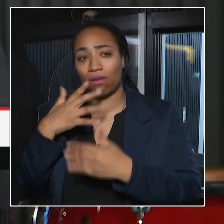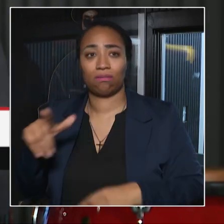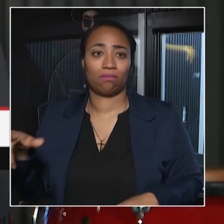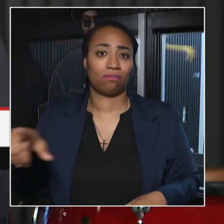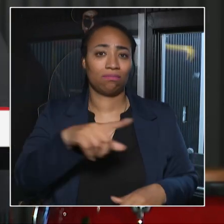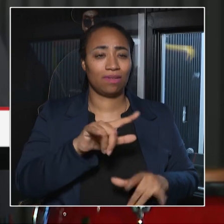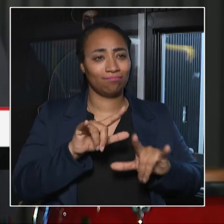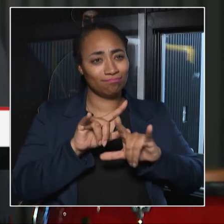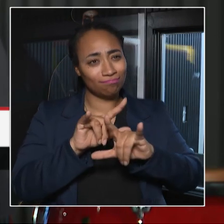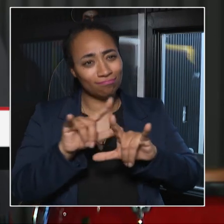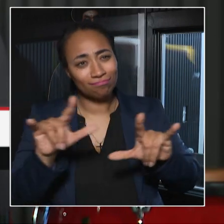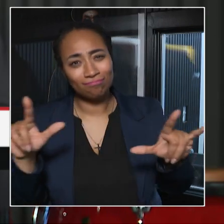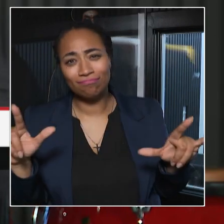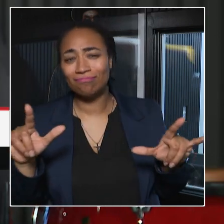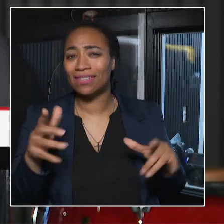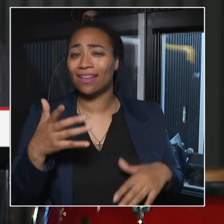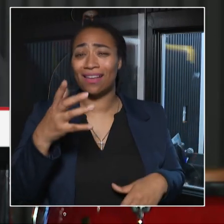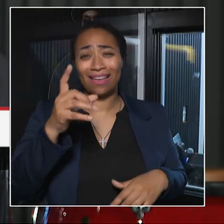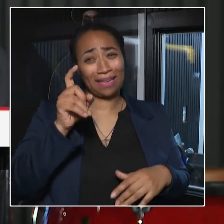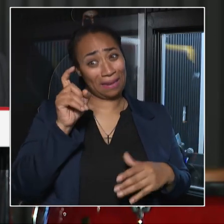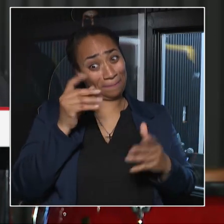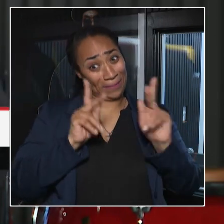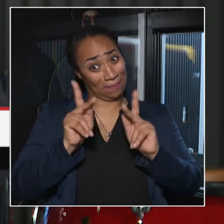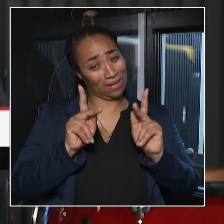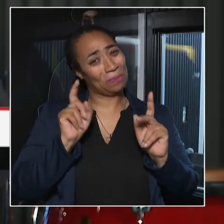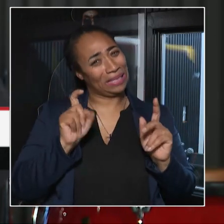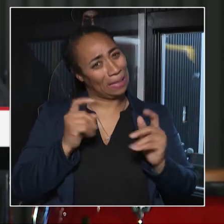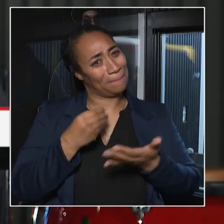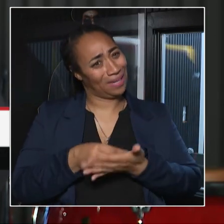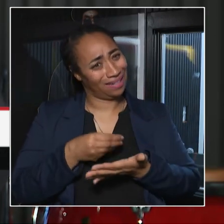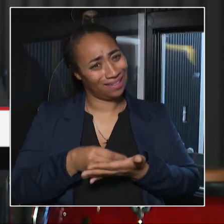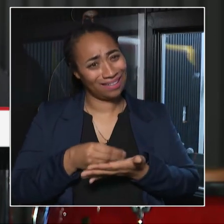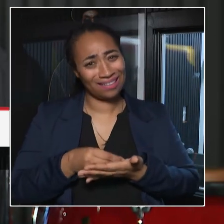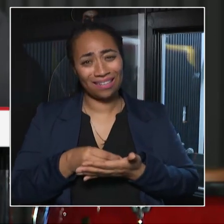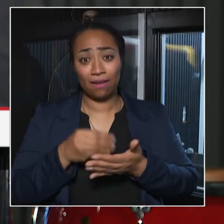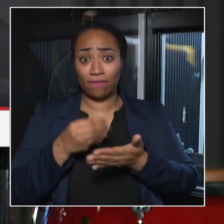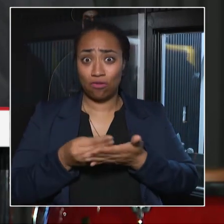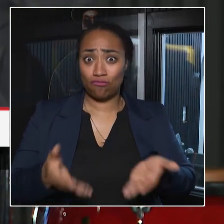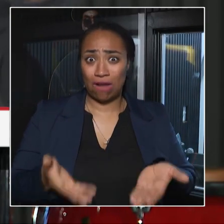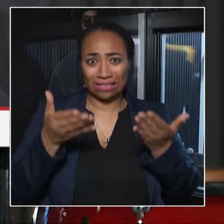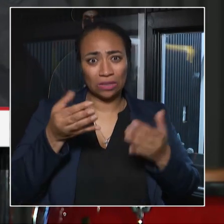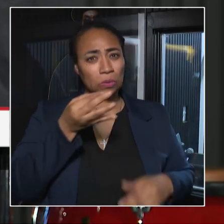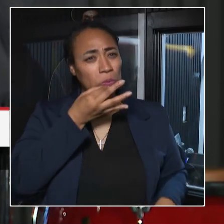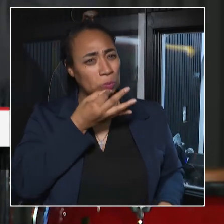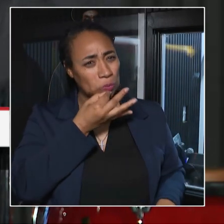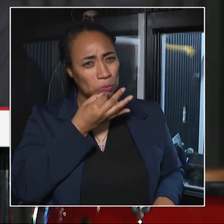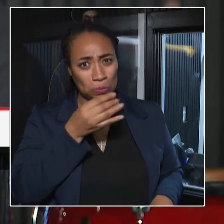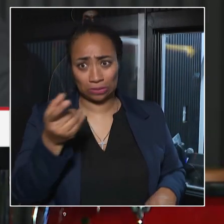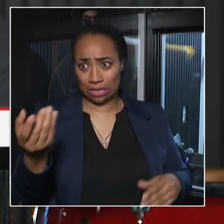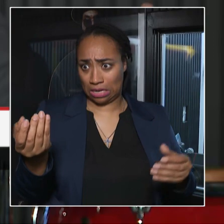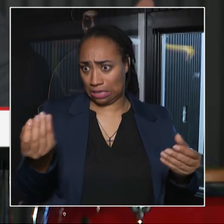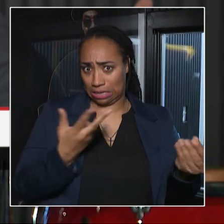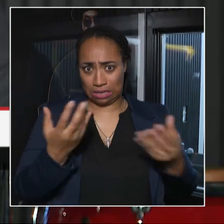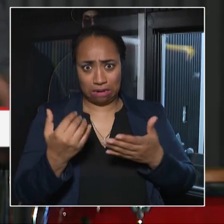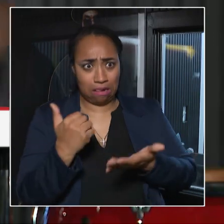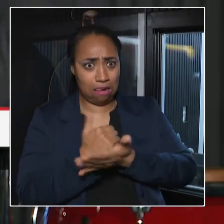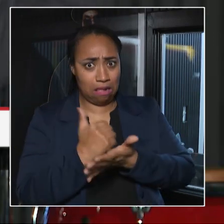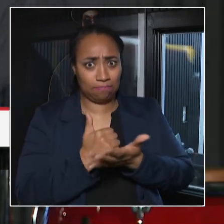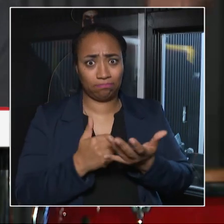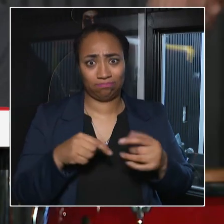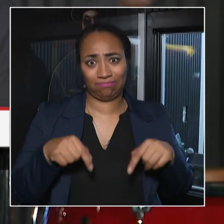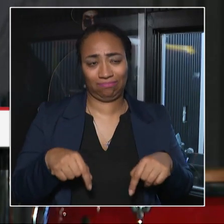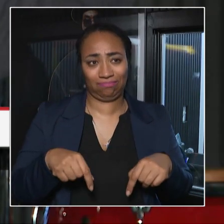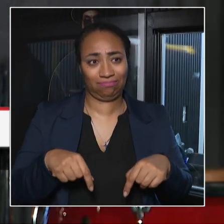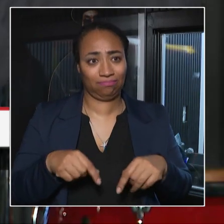doing a fundraising in a couple of months. So anybody want to help with the fundraising. But most of all, we're going to have this, make this a living museum a